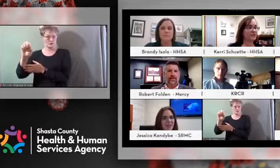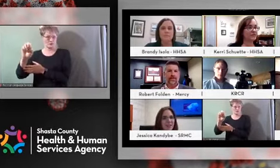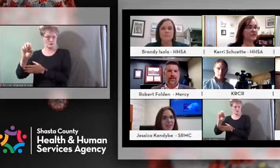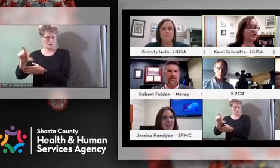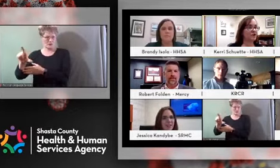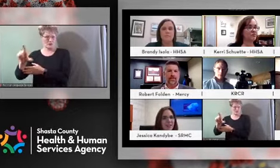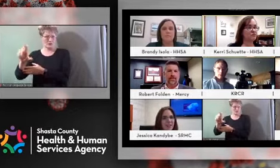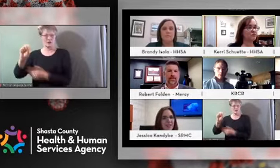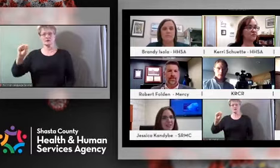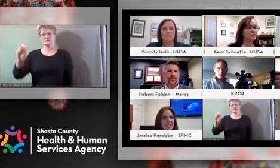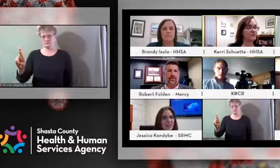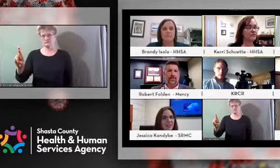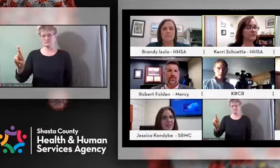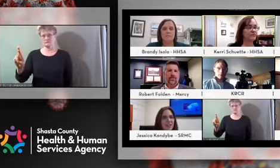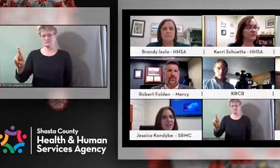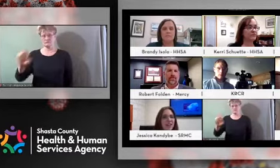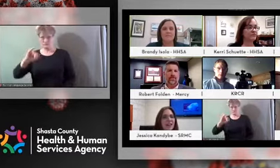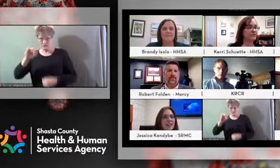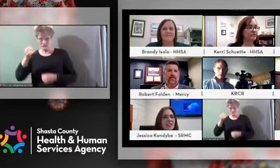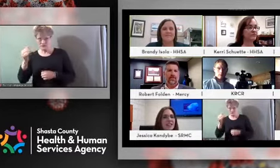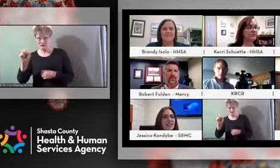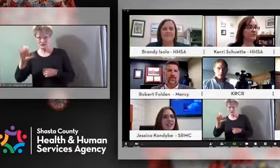Oh, Jessica, you're on mute.